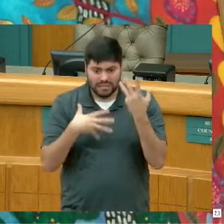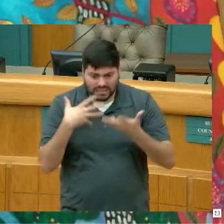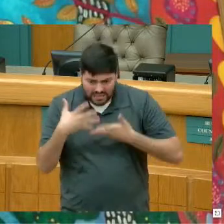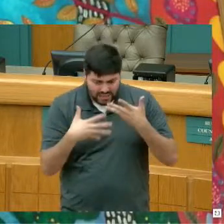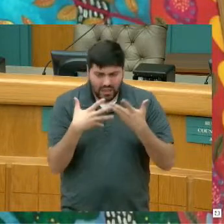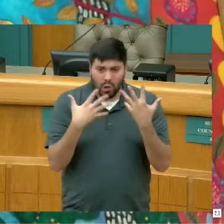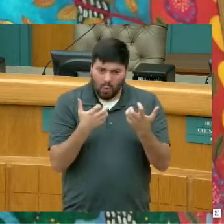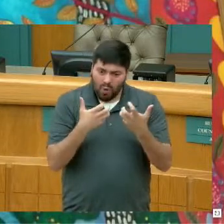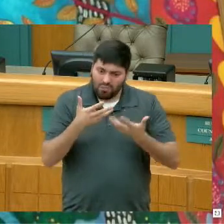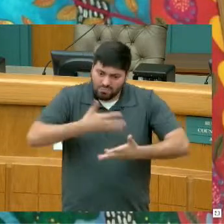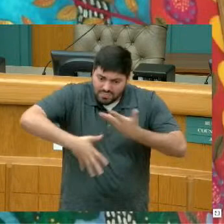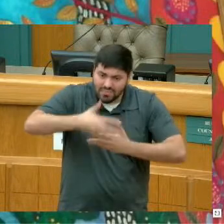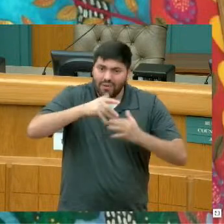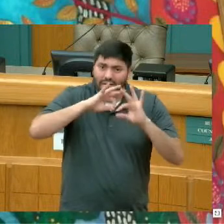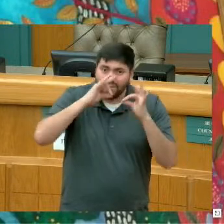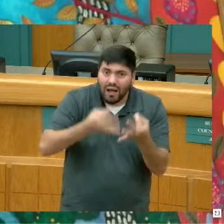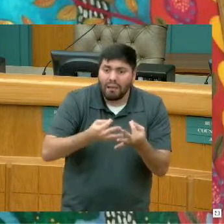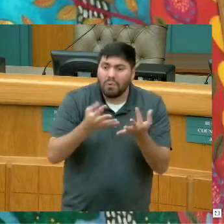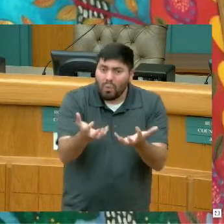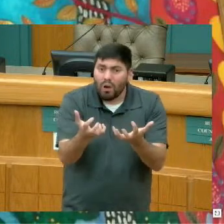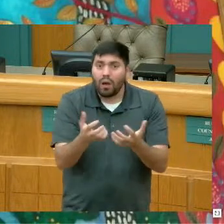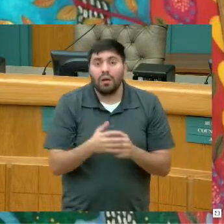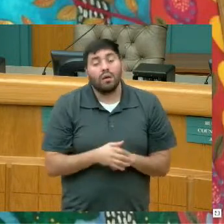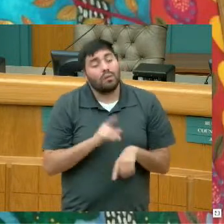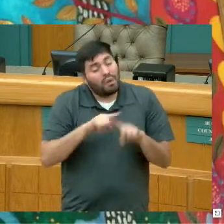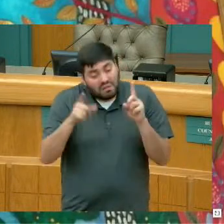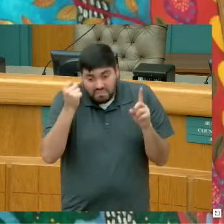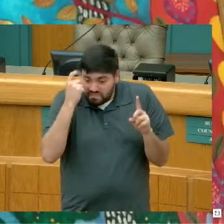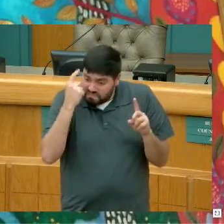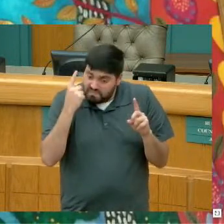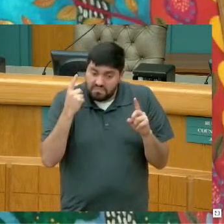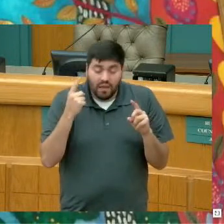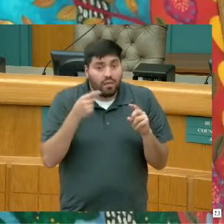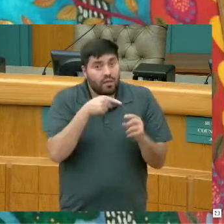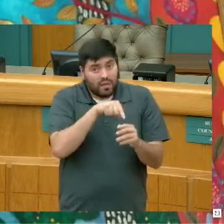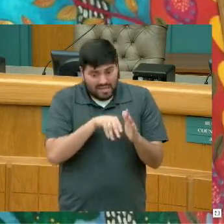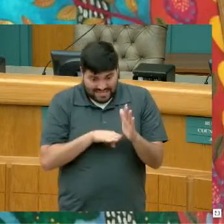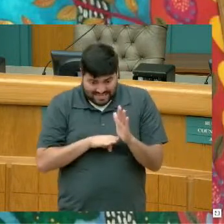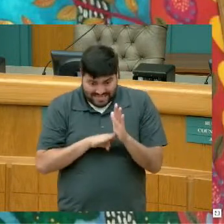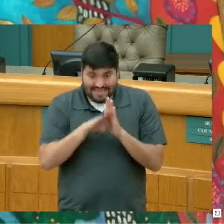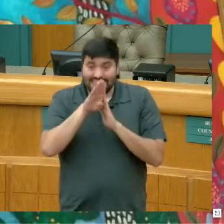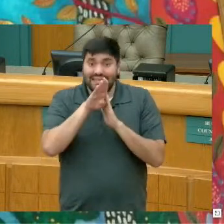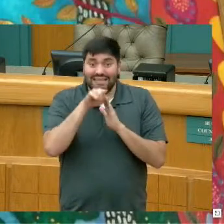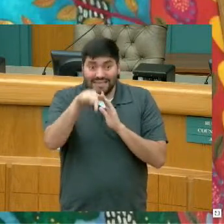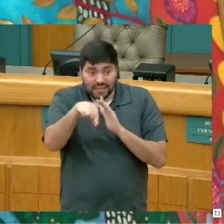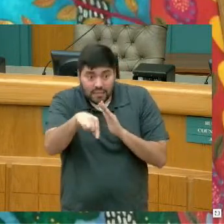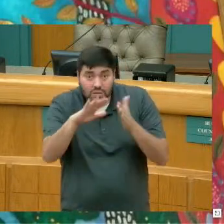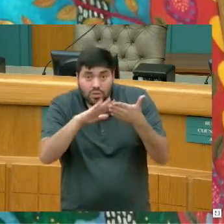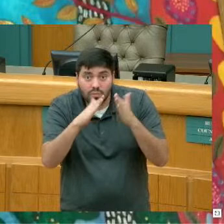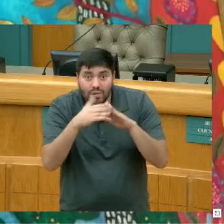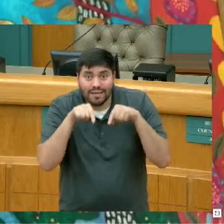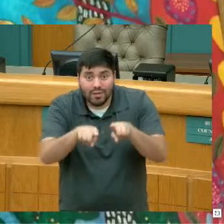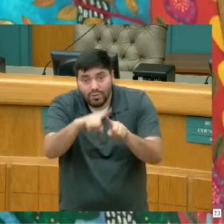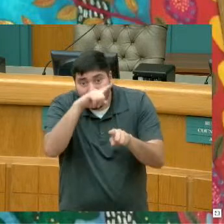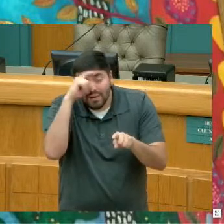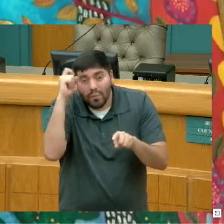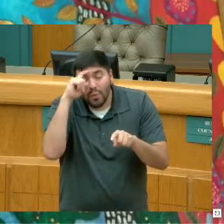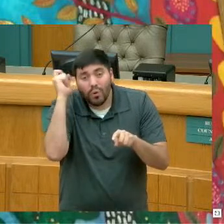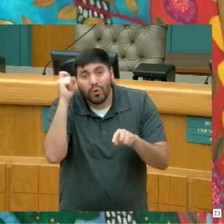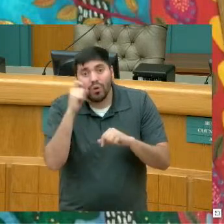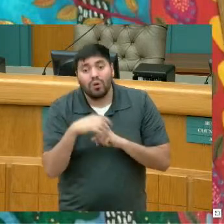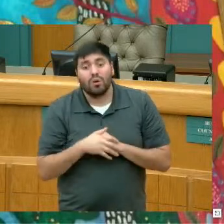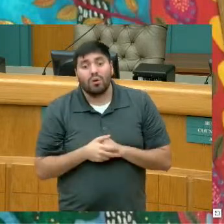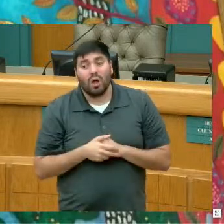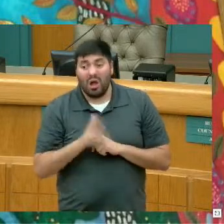when we wanted to spend time with our family. But nevertheless, this spike happened in our community in the summer.